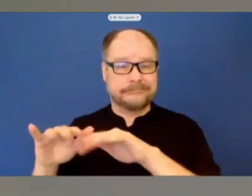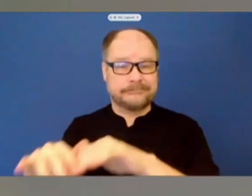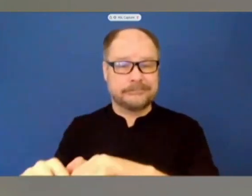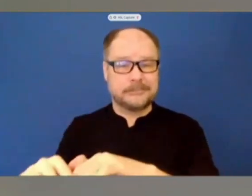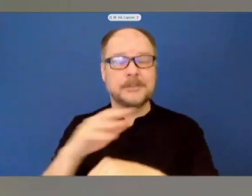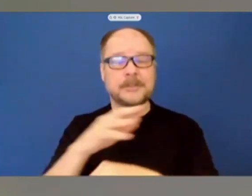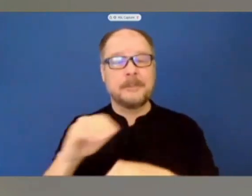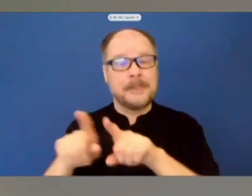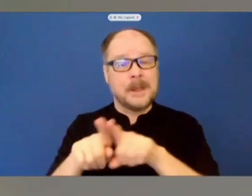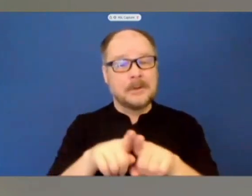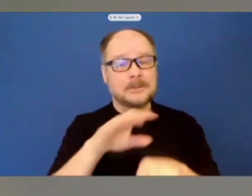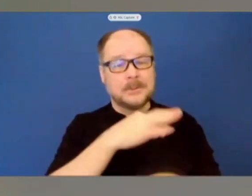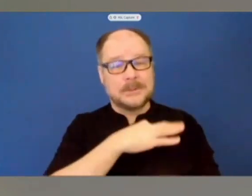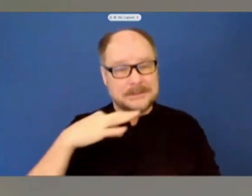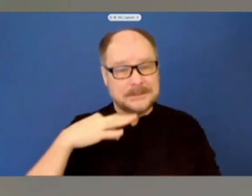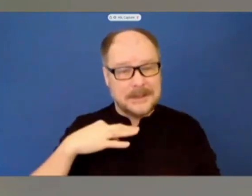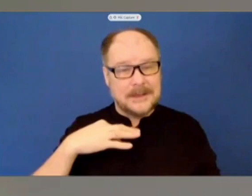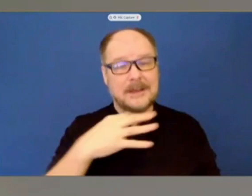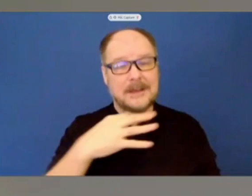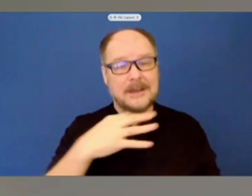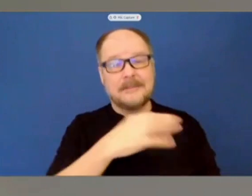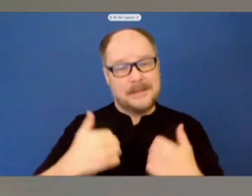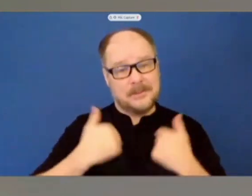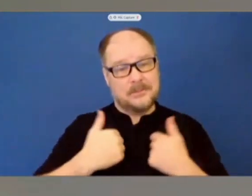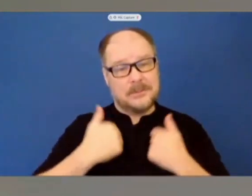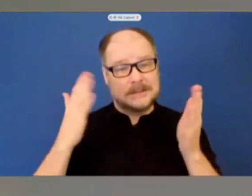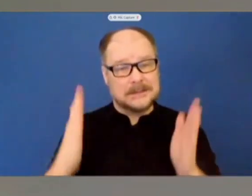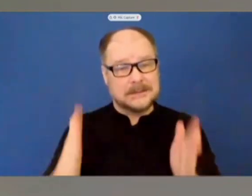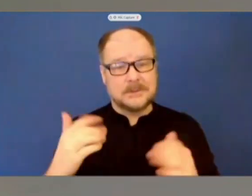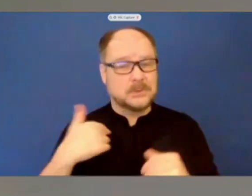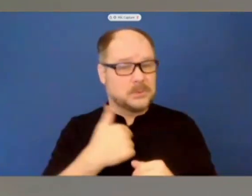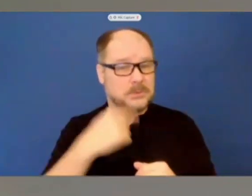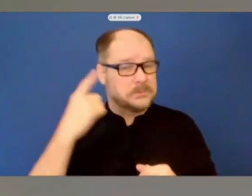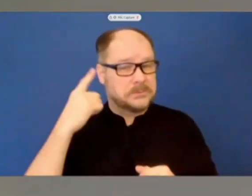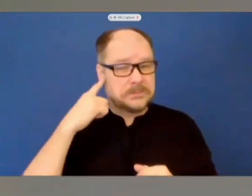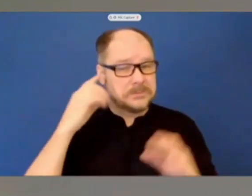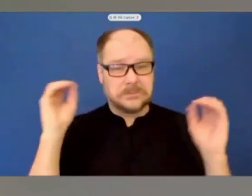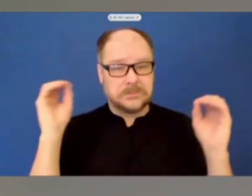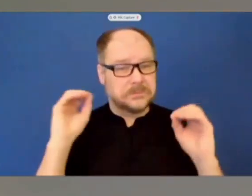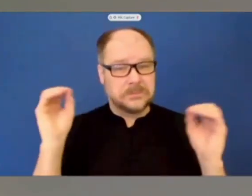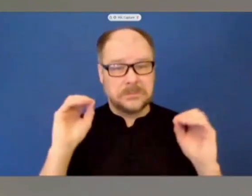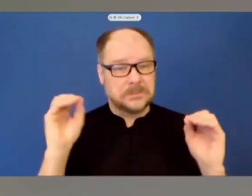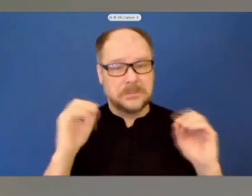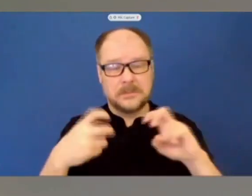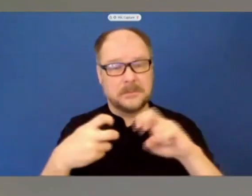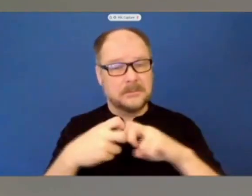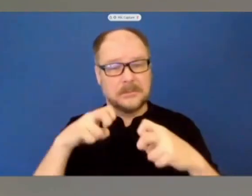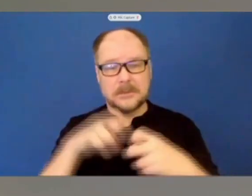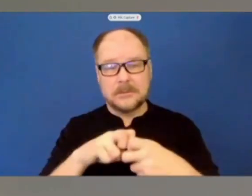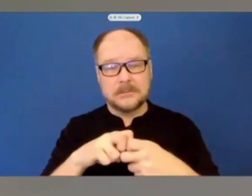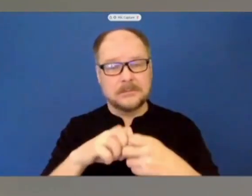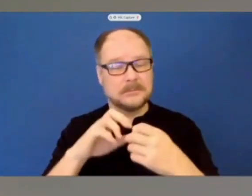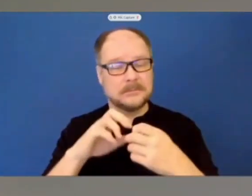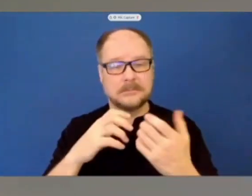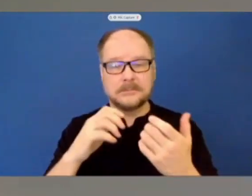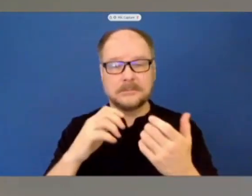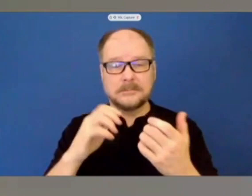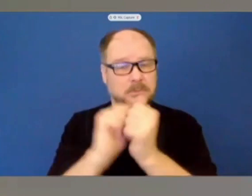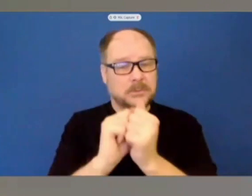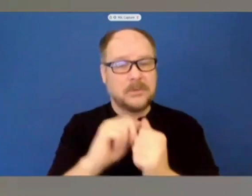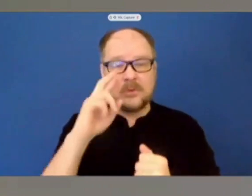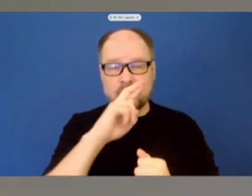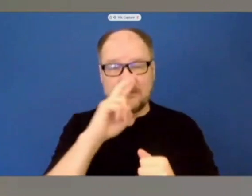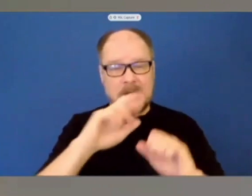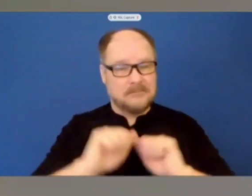with the residents, we were not hearing of any issues with an infestation